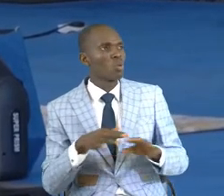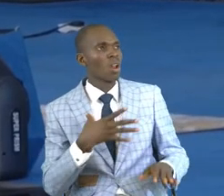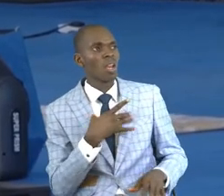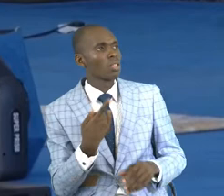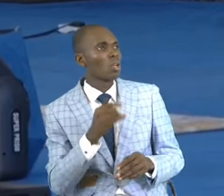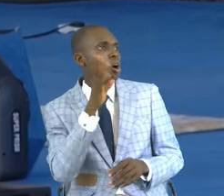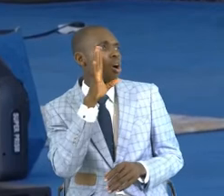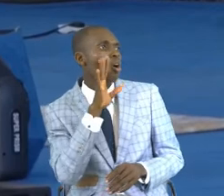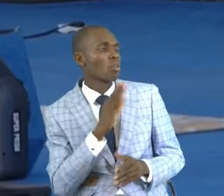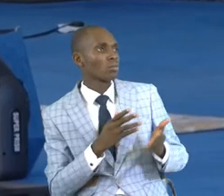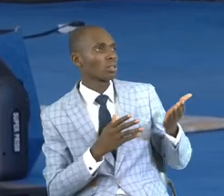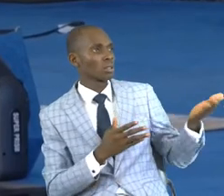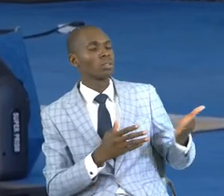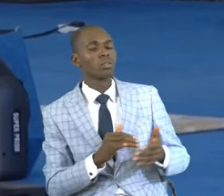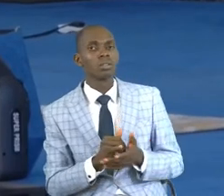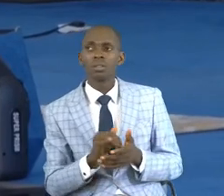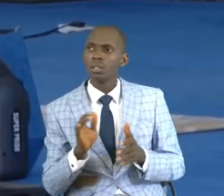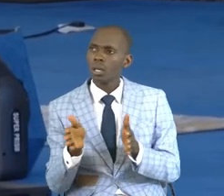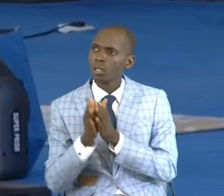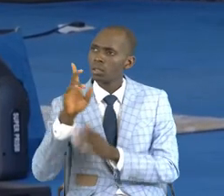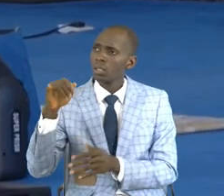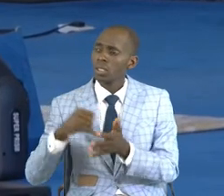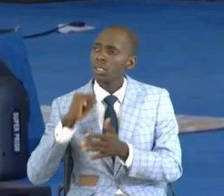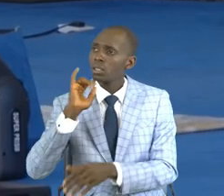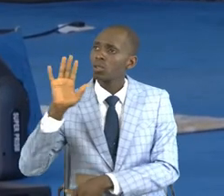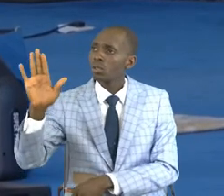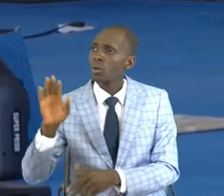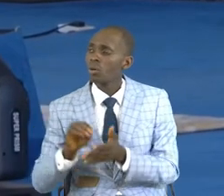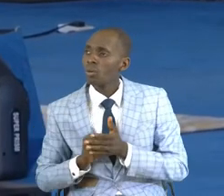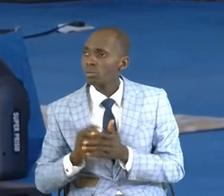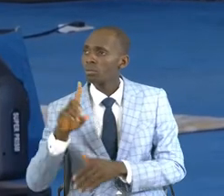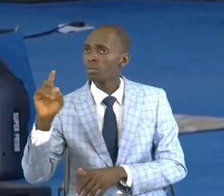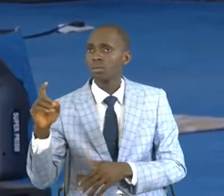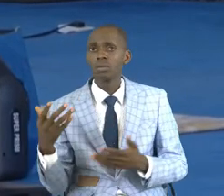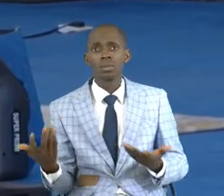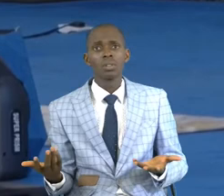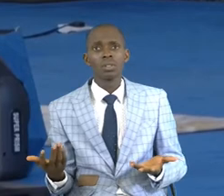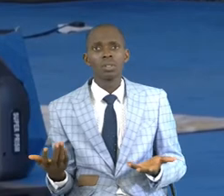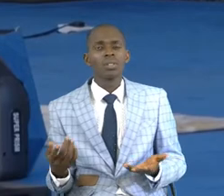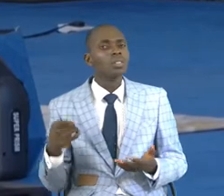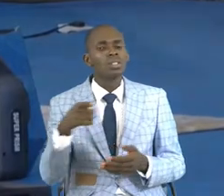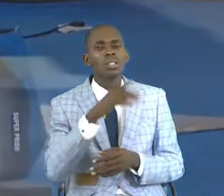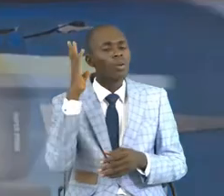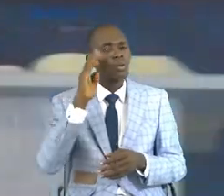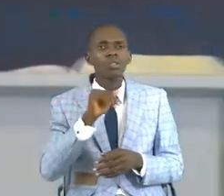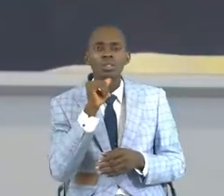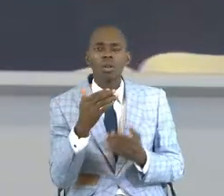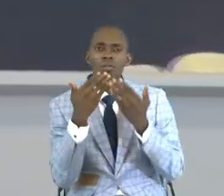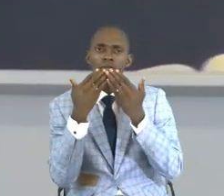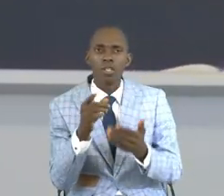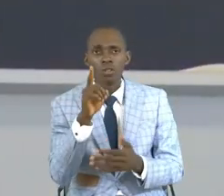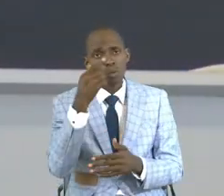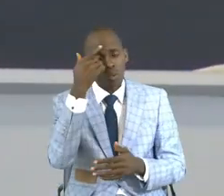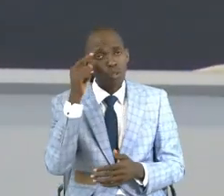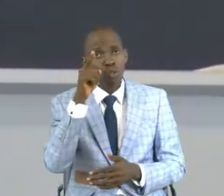it yours? Why did you come to bother us here? They won't appreciate you because you come to